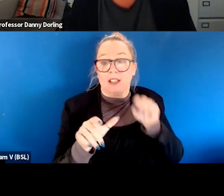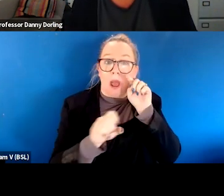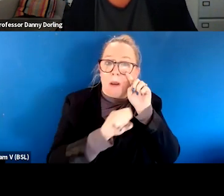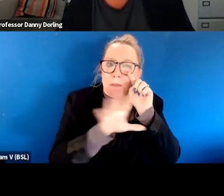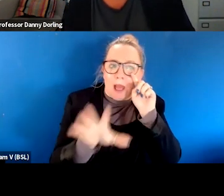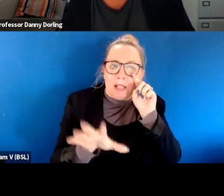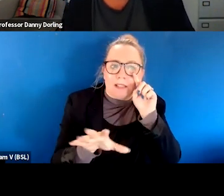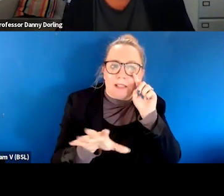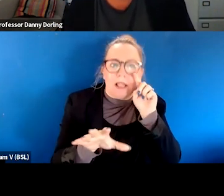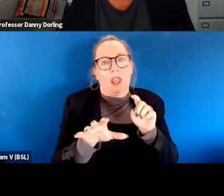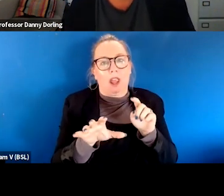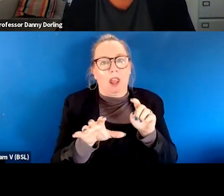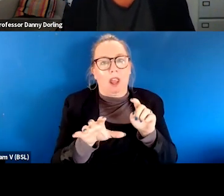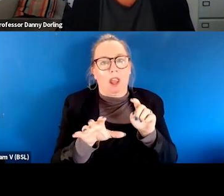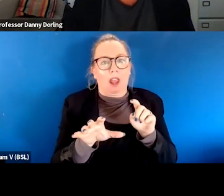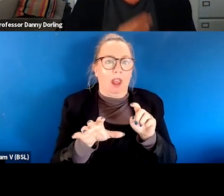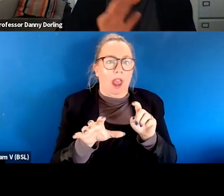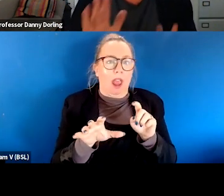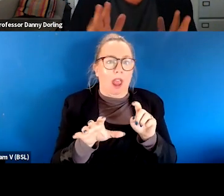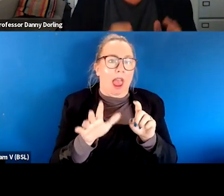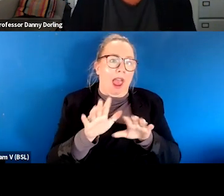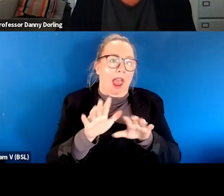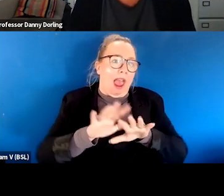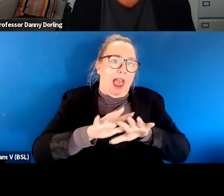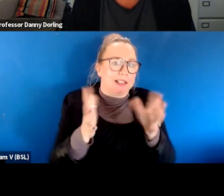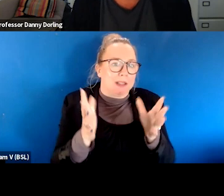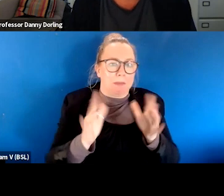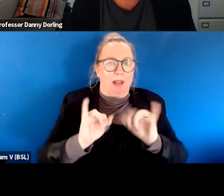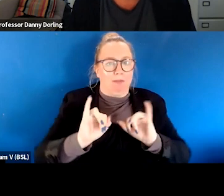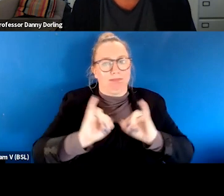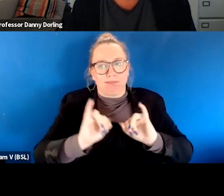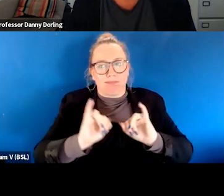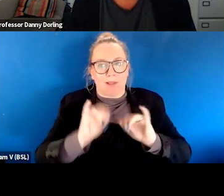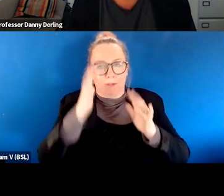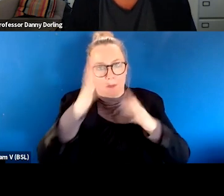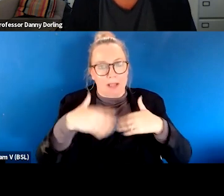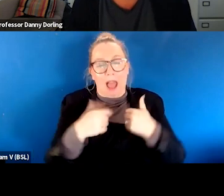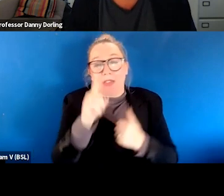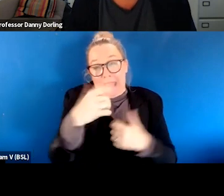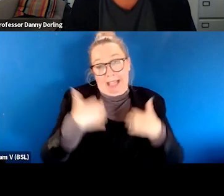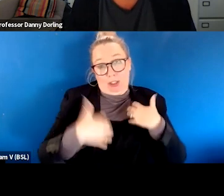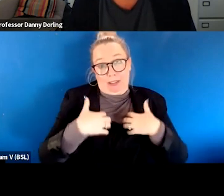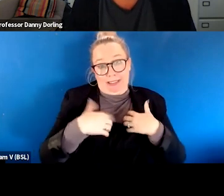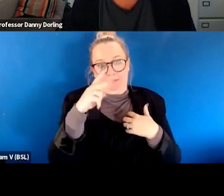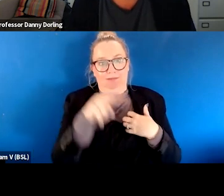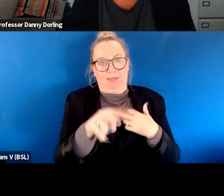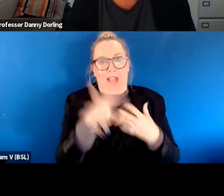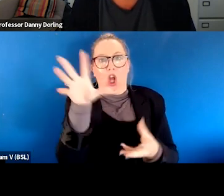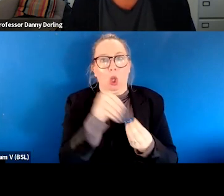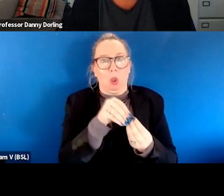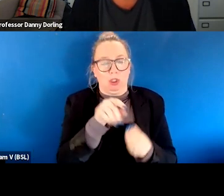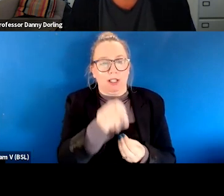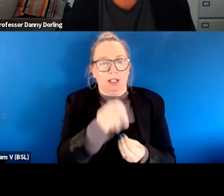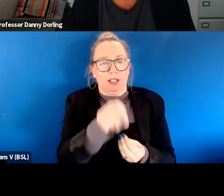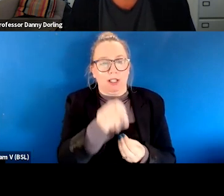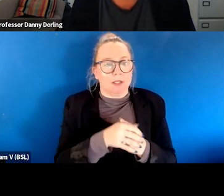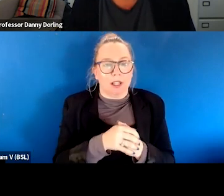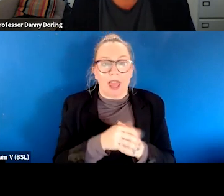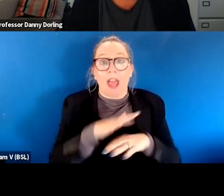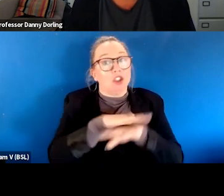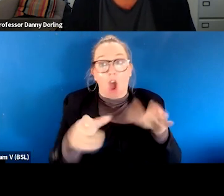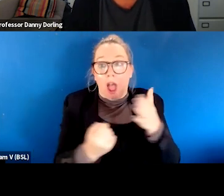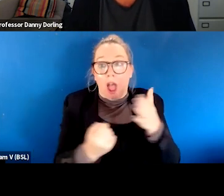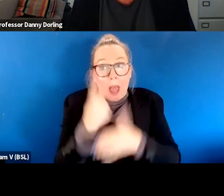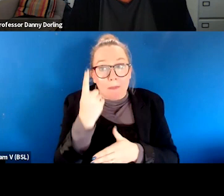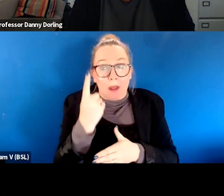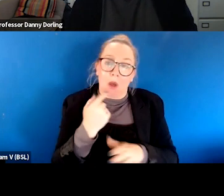absolutely terrible for mental health. But it's interesting what the kind of conclusion is. Had the COVID-19 pandemic not occurred, we estimate that there